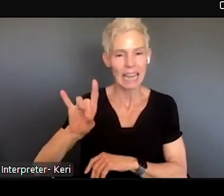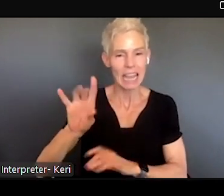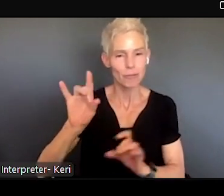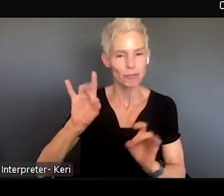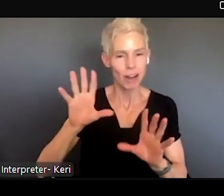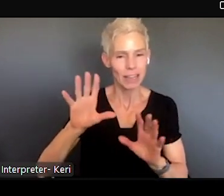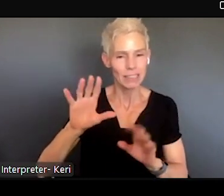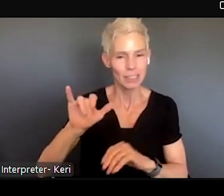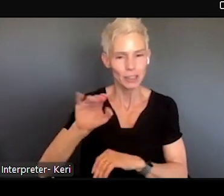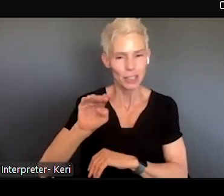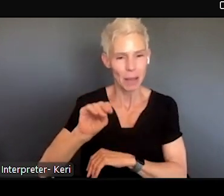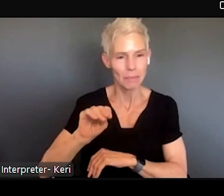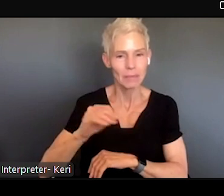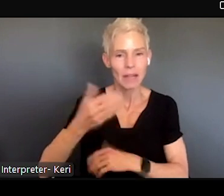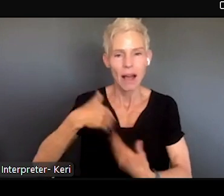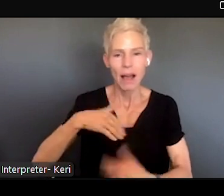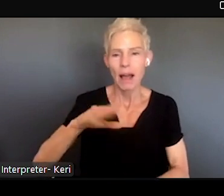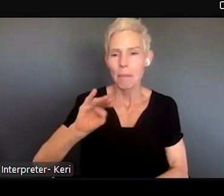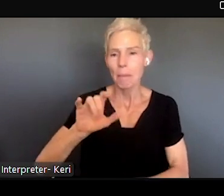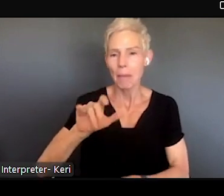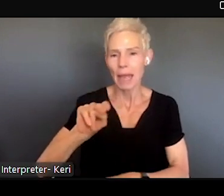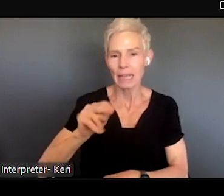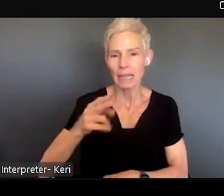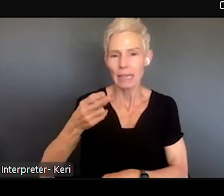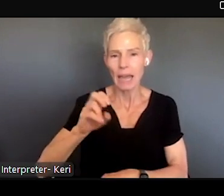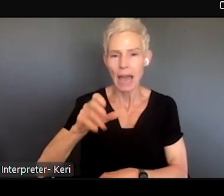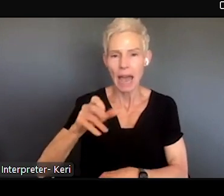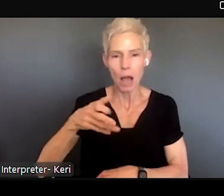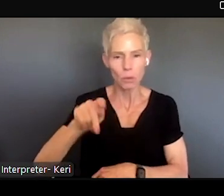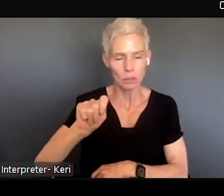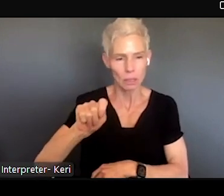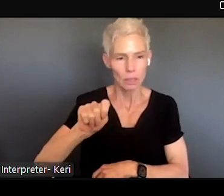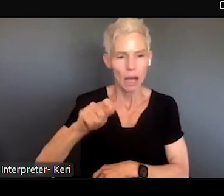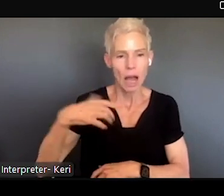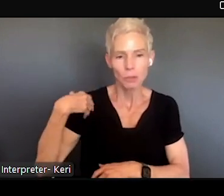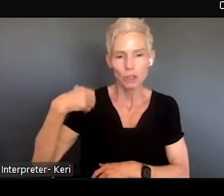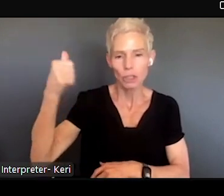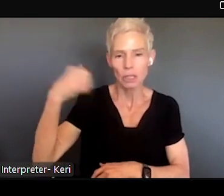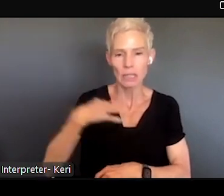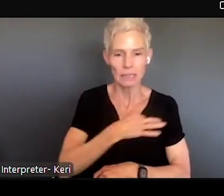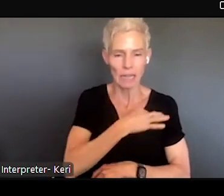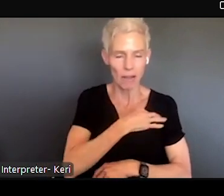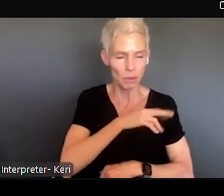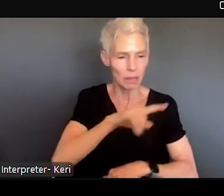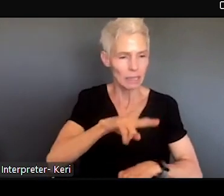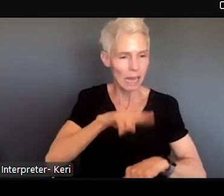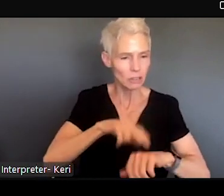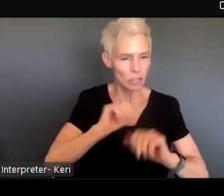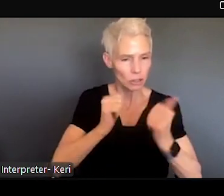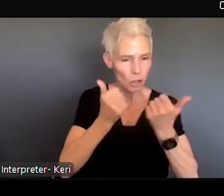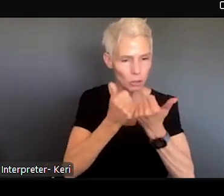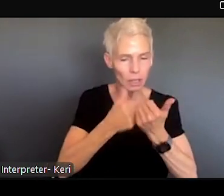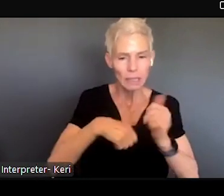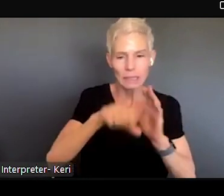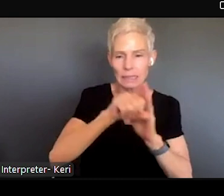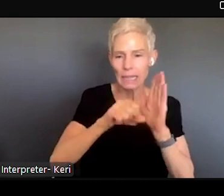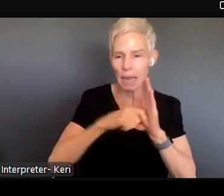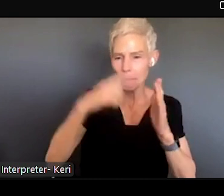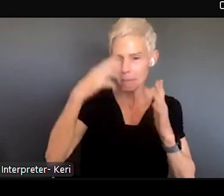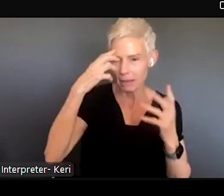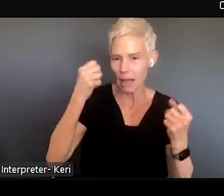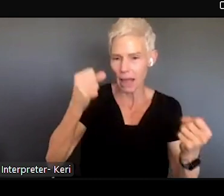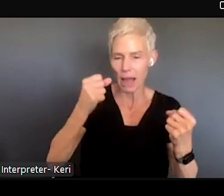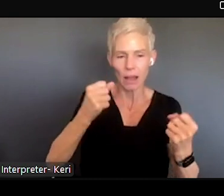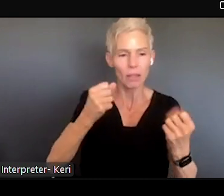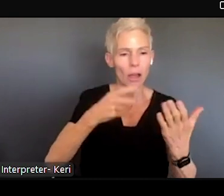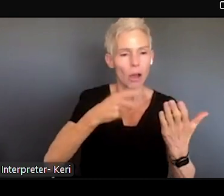Jam. My name is Megan Haupt. I'm Chief of Staff with the National Association of State Mental Health Program Directors, otherwise known